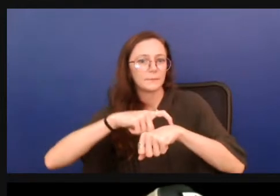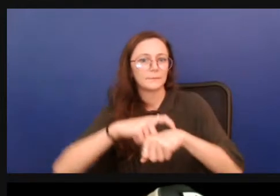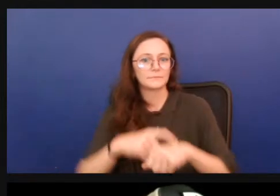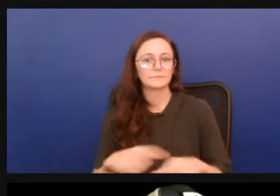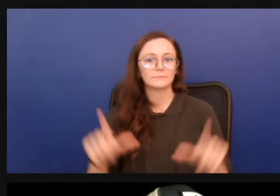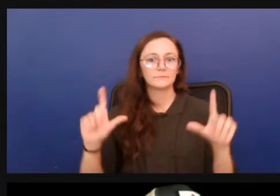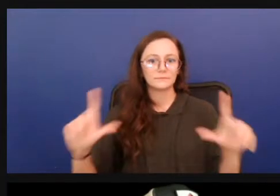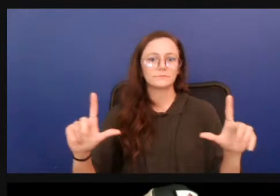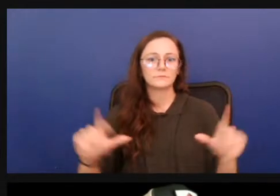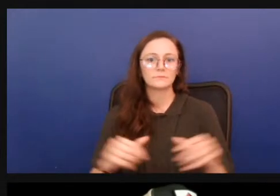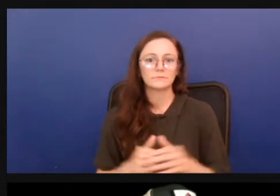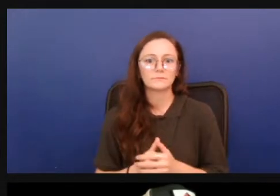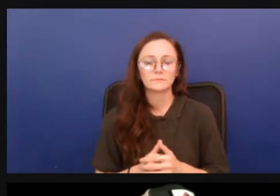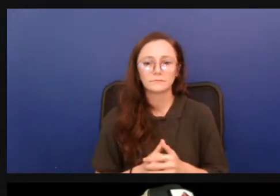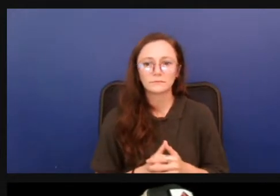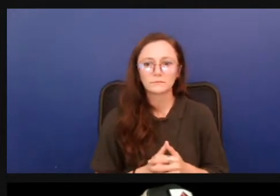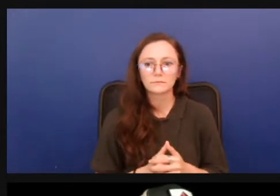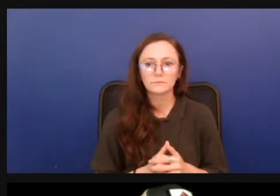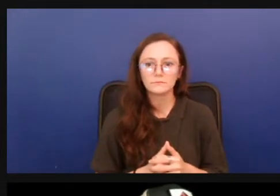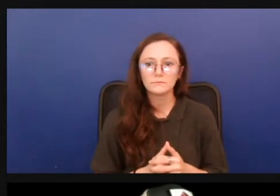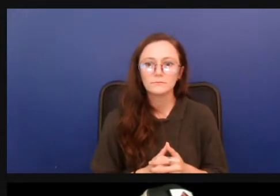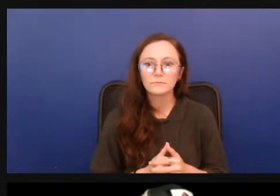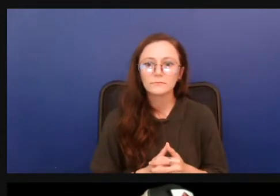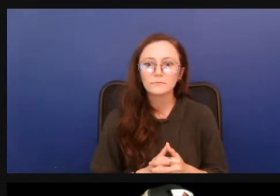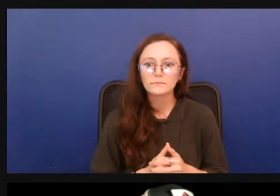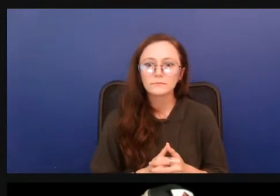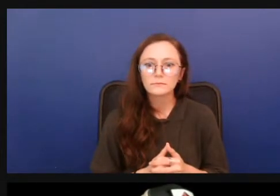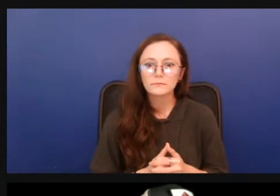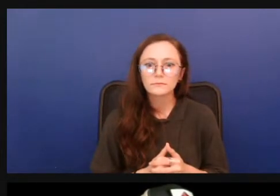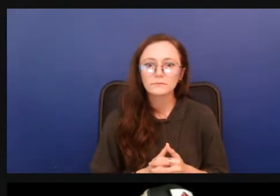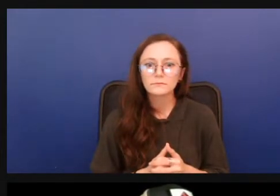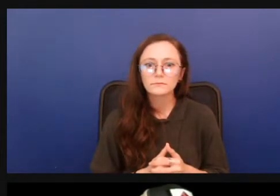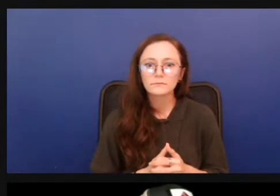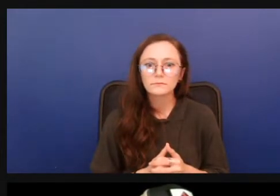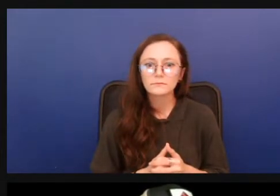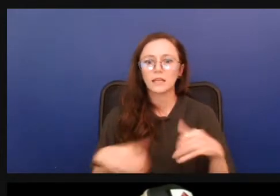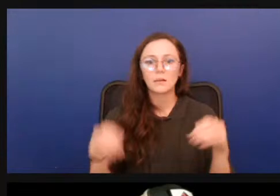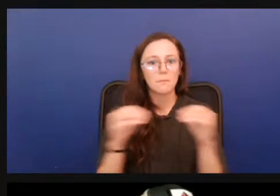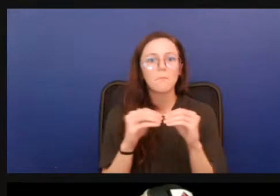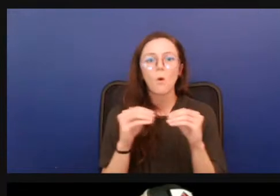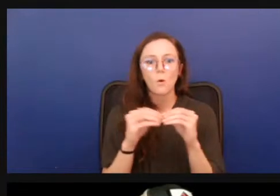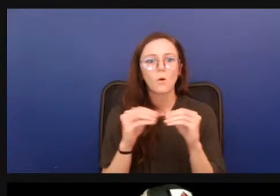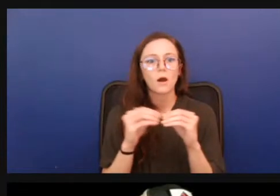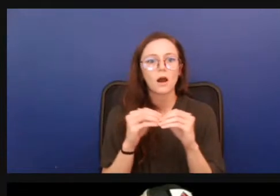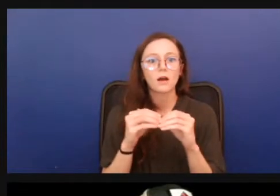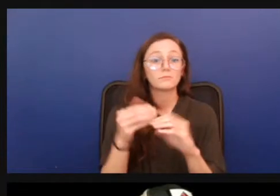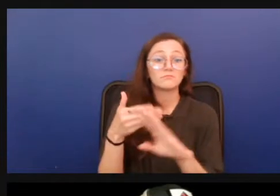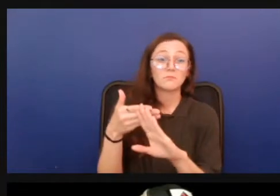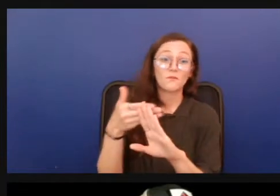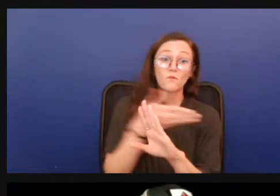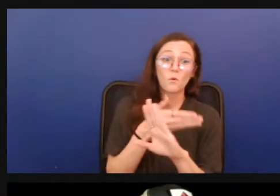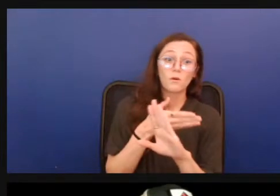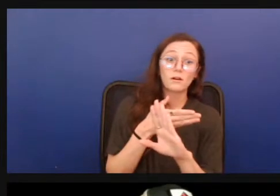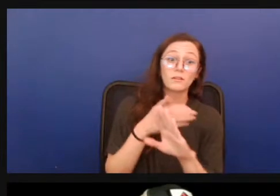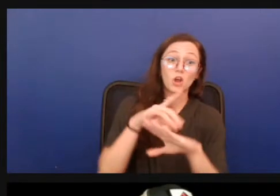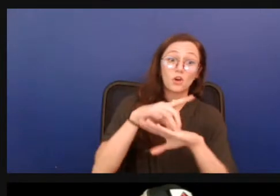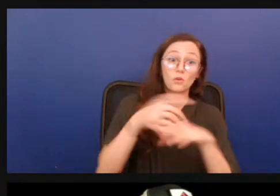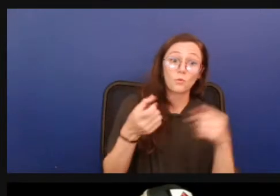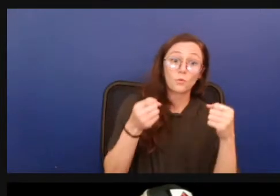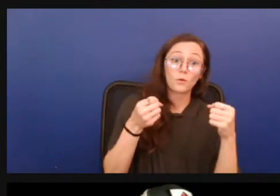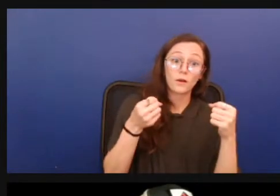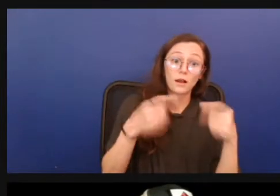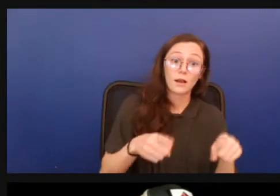see how it's still more than before this event began, but less than during its peak right through